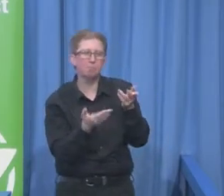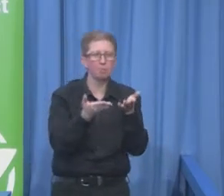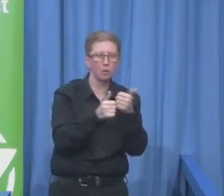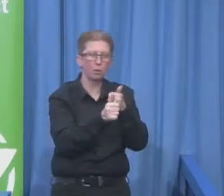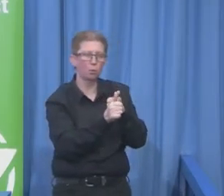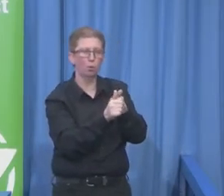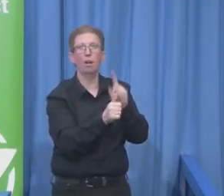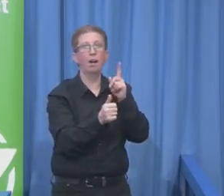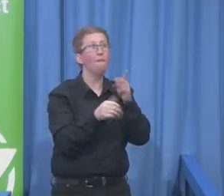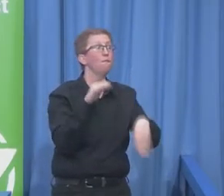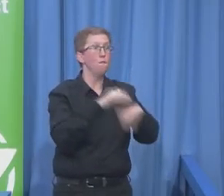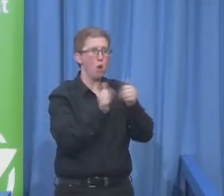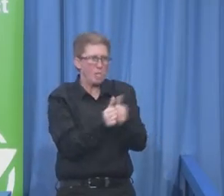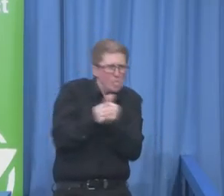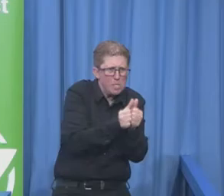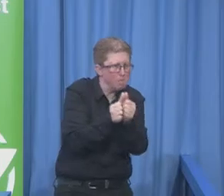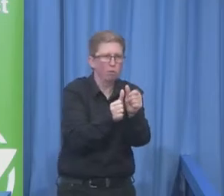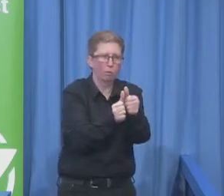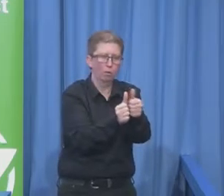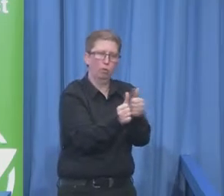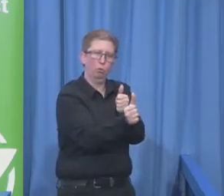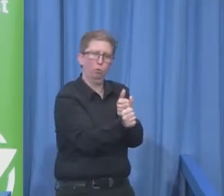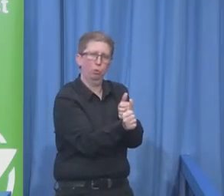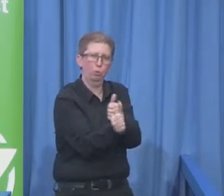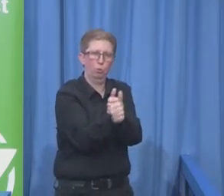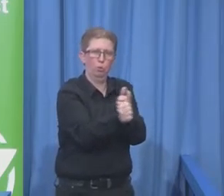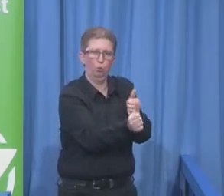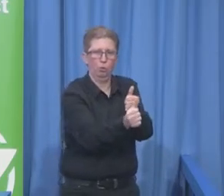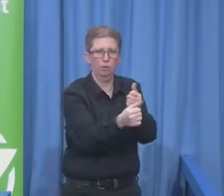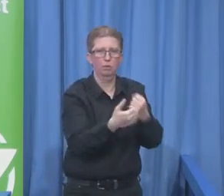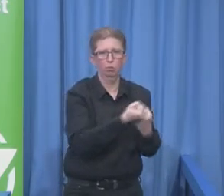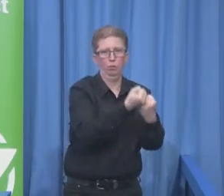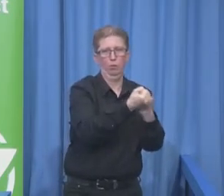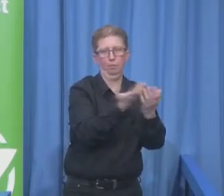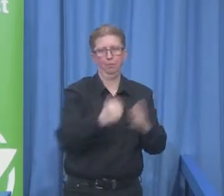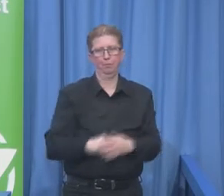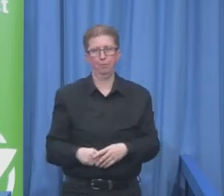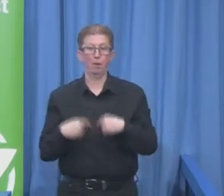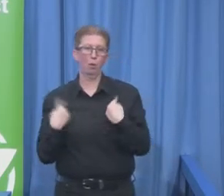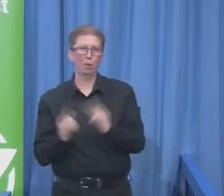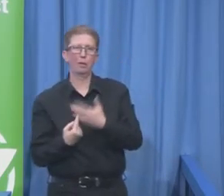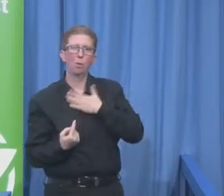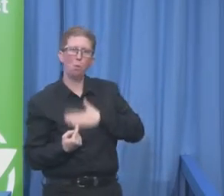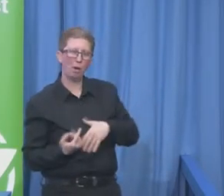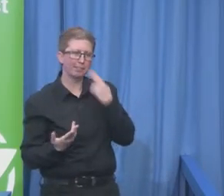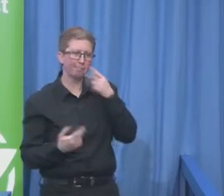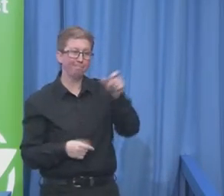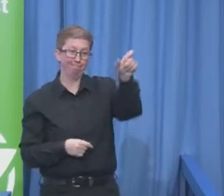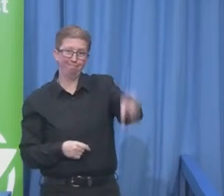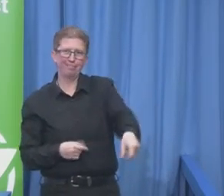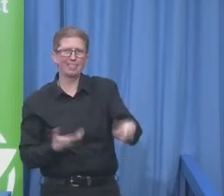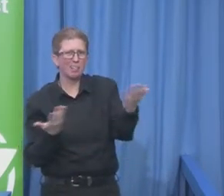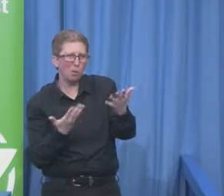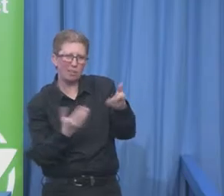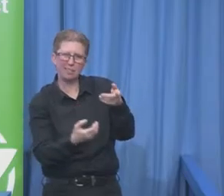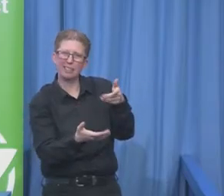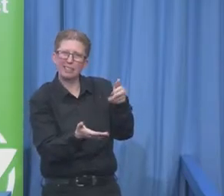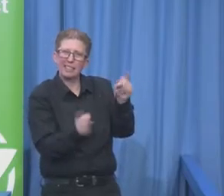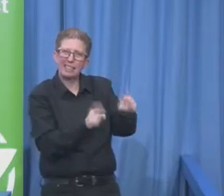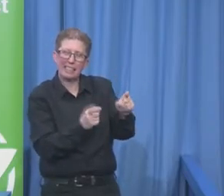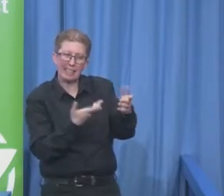candidate aspirations. Sometimes we also find that, you know, aspirations may not be aligned to the talent of the candidate, in